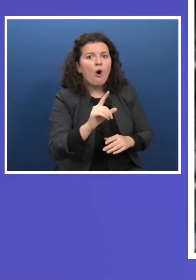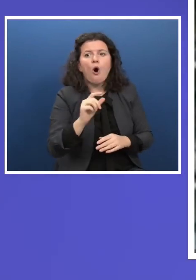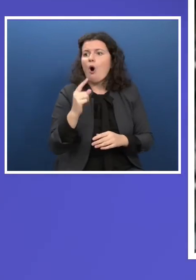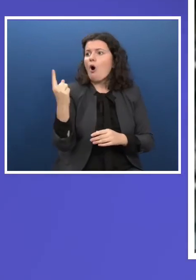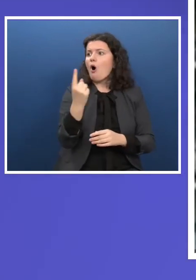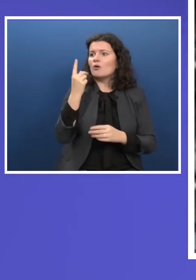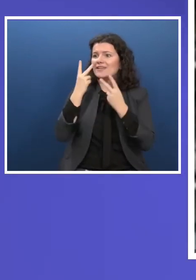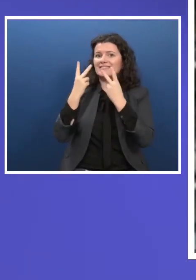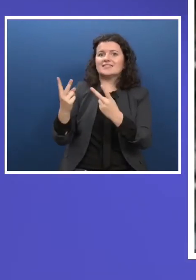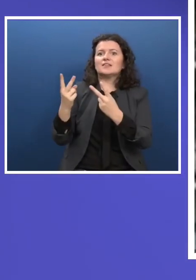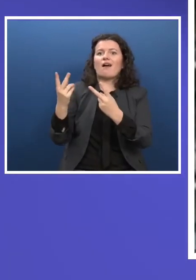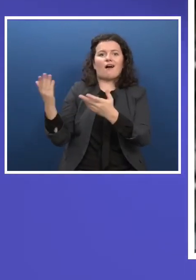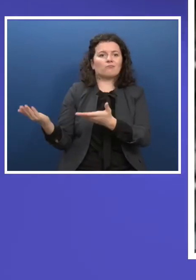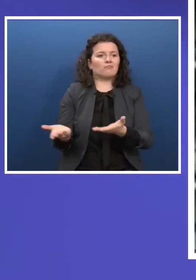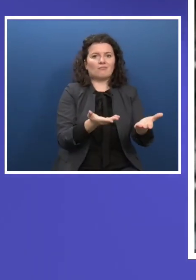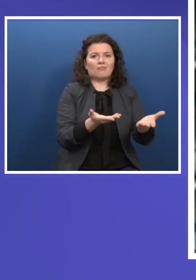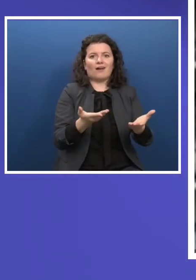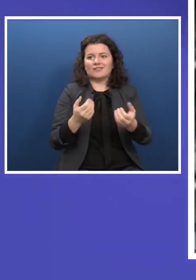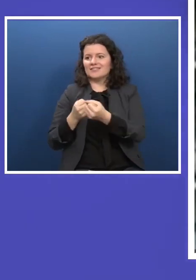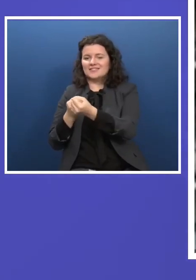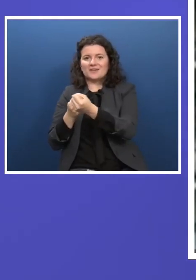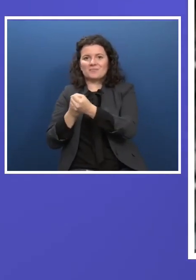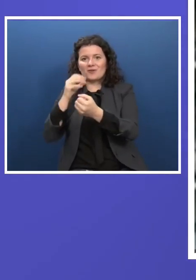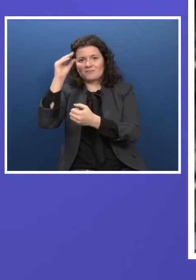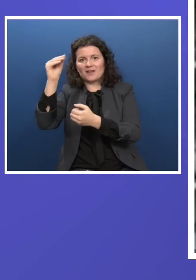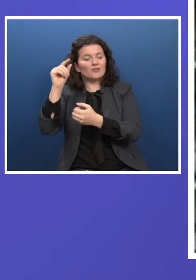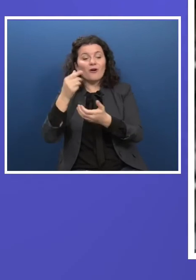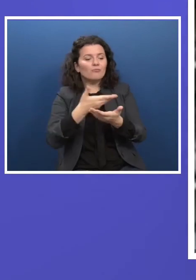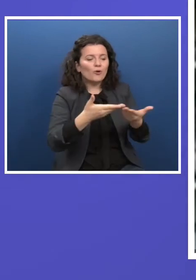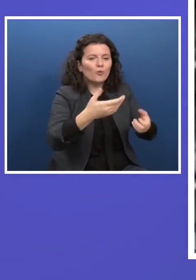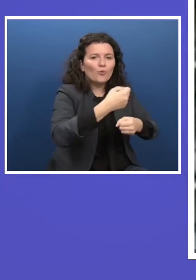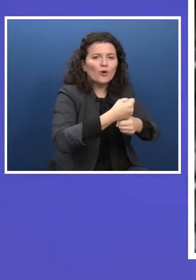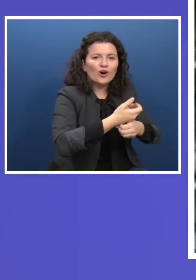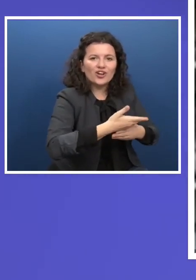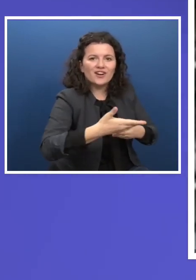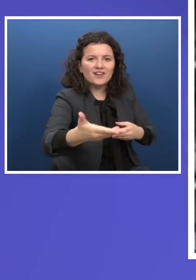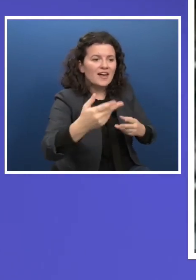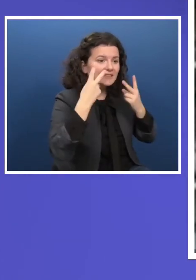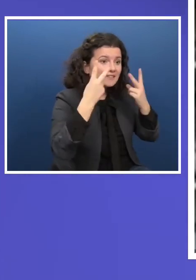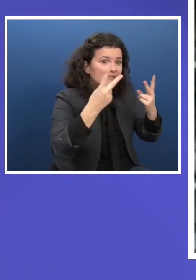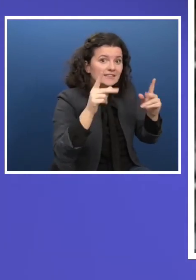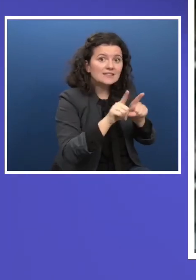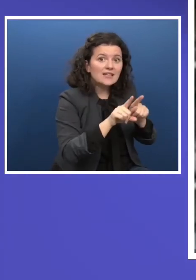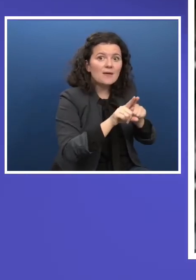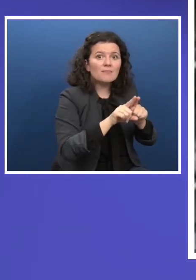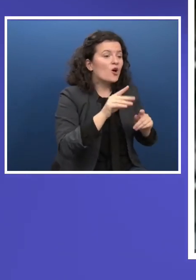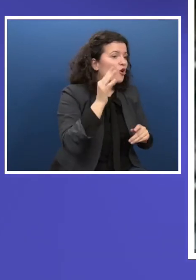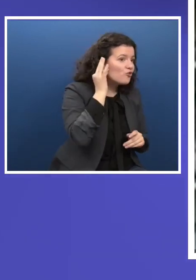allow people, women and men, to have their space for taking their